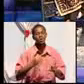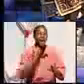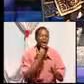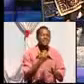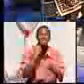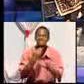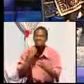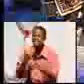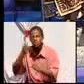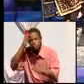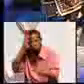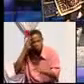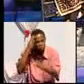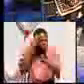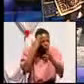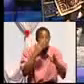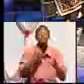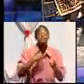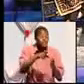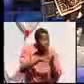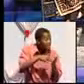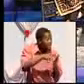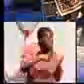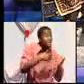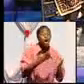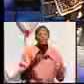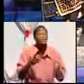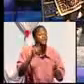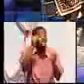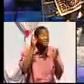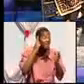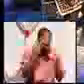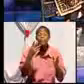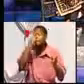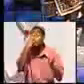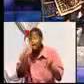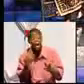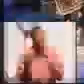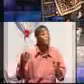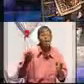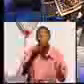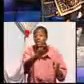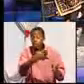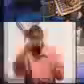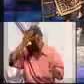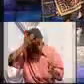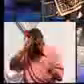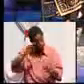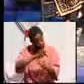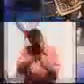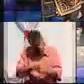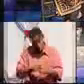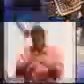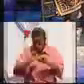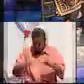9 of them, to see people that are registered with them. At the moment, we've got a lot of feedback from these individual DPOs that are sending